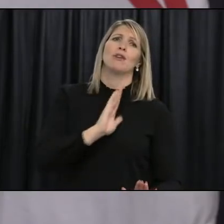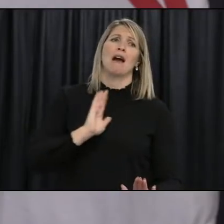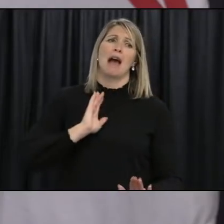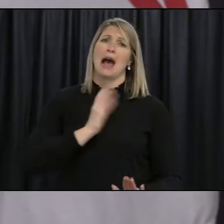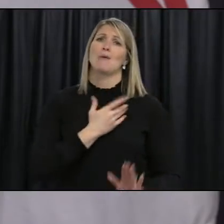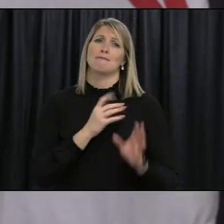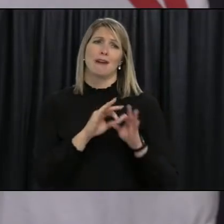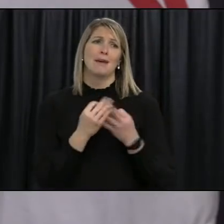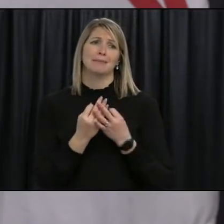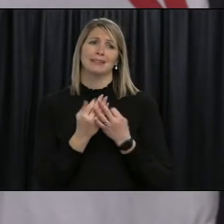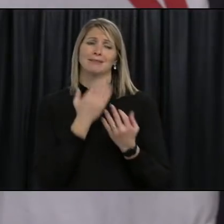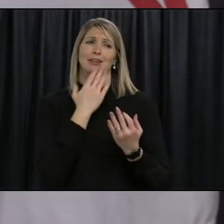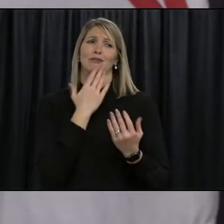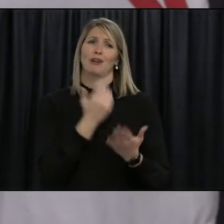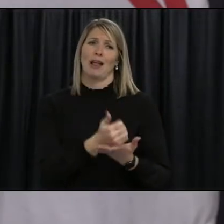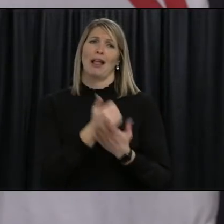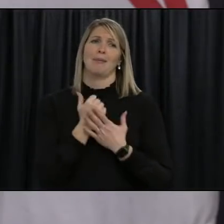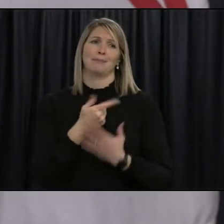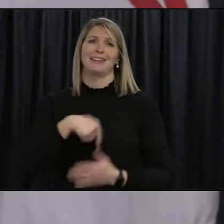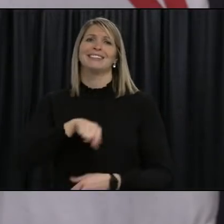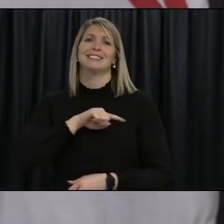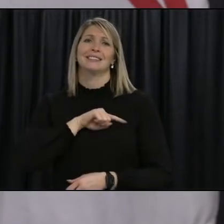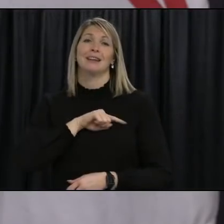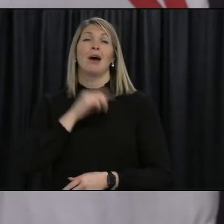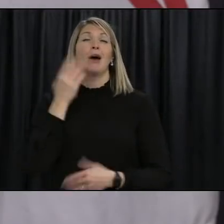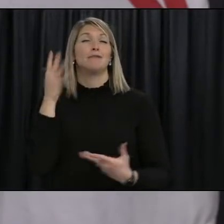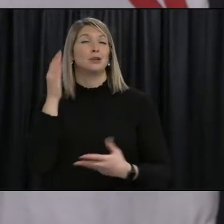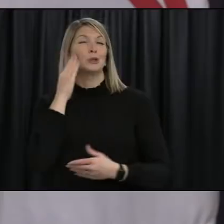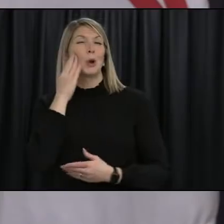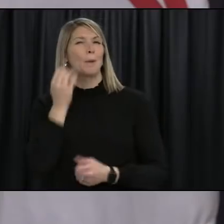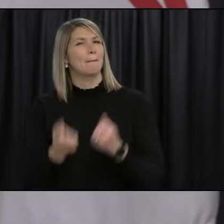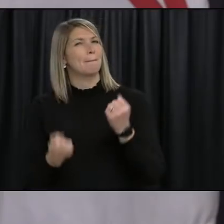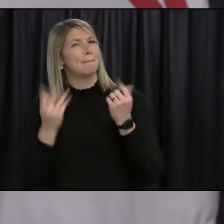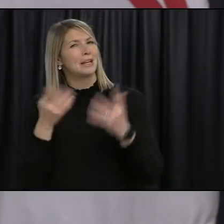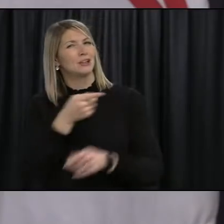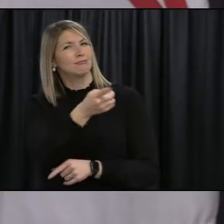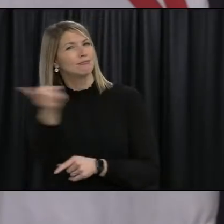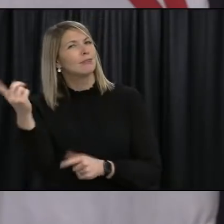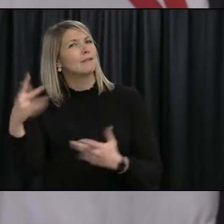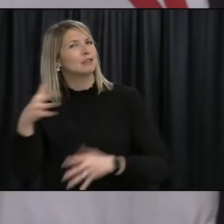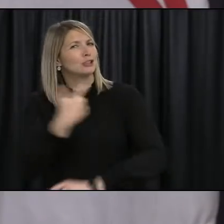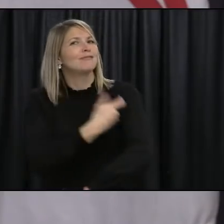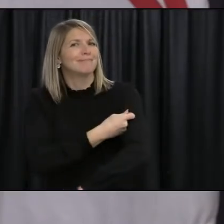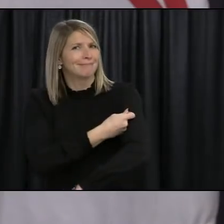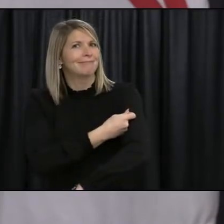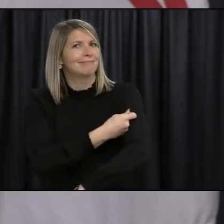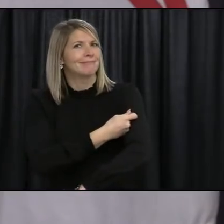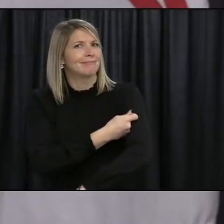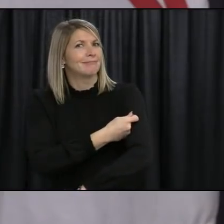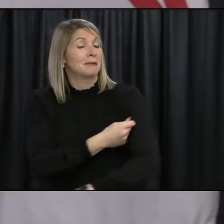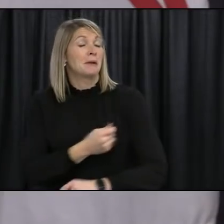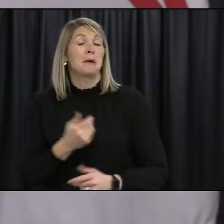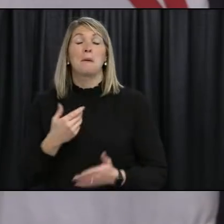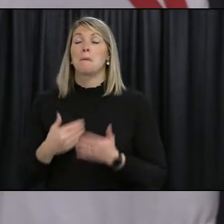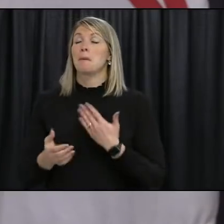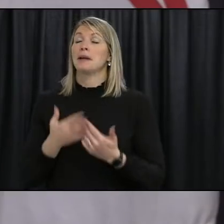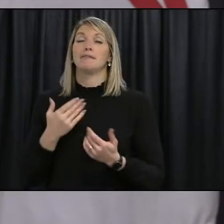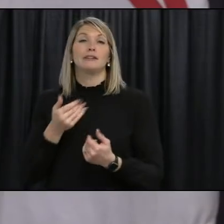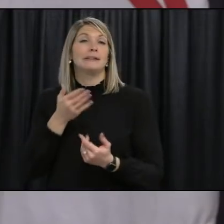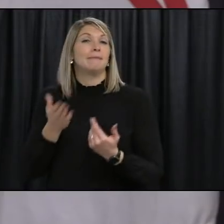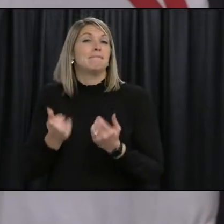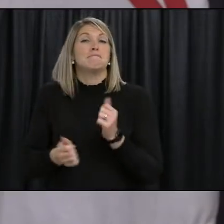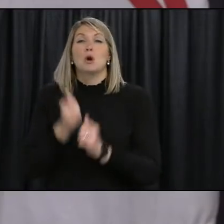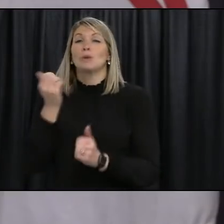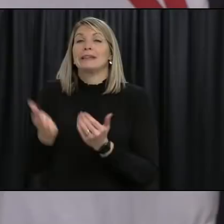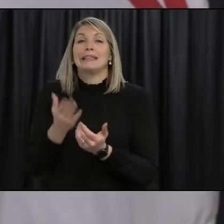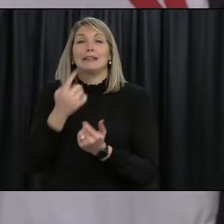us. I know many of you have done the same and are taking the time to get a flu shot in whatever way you find most convenient.